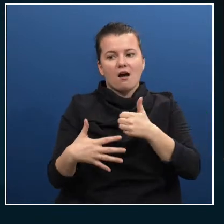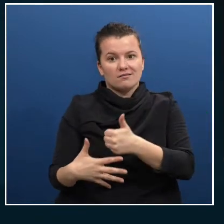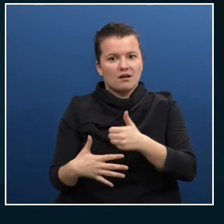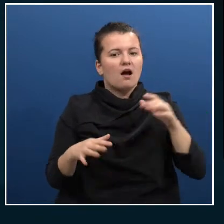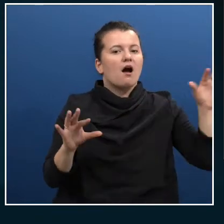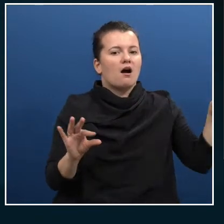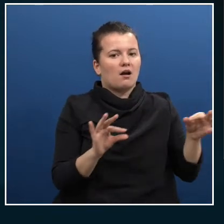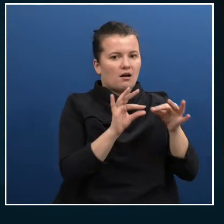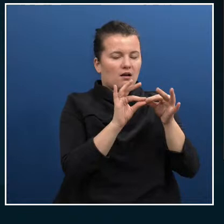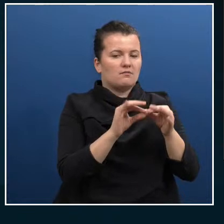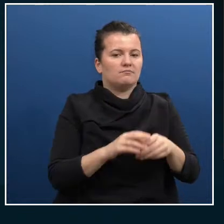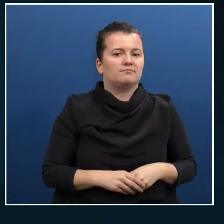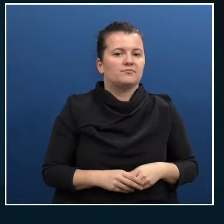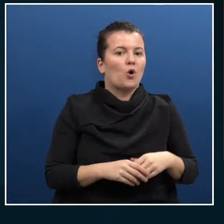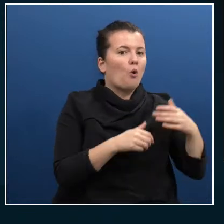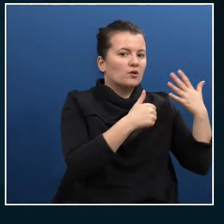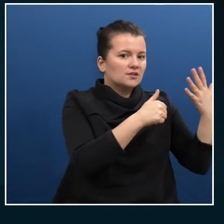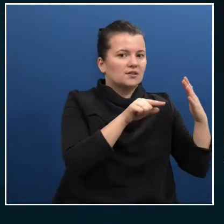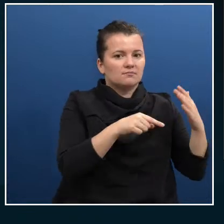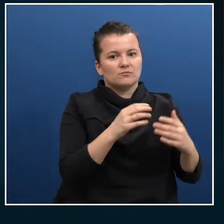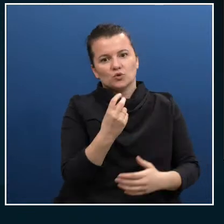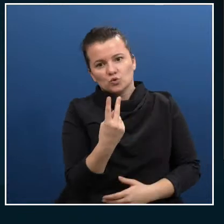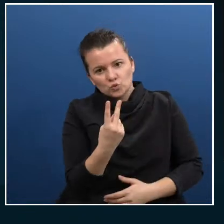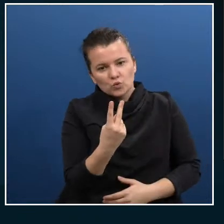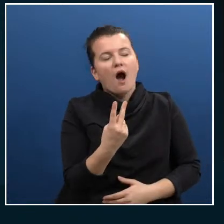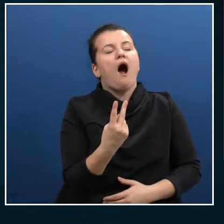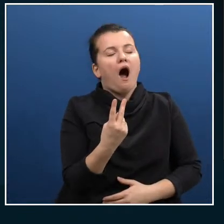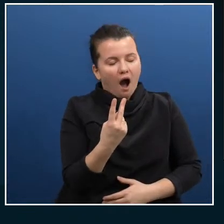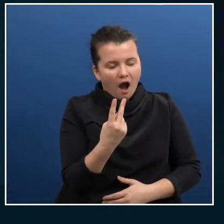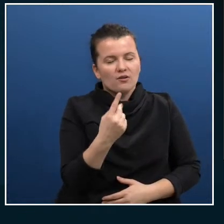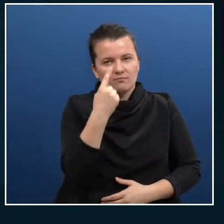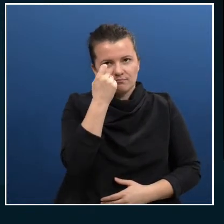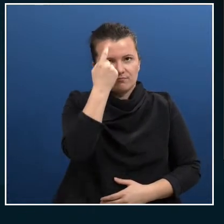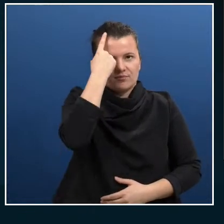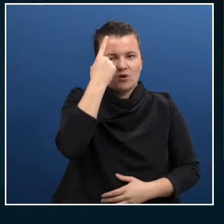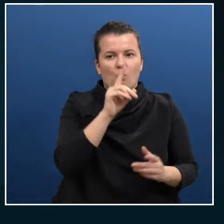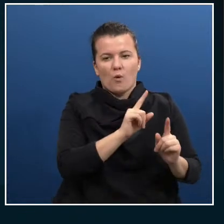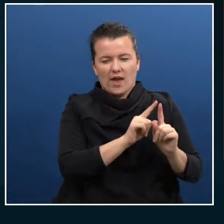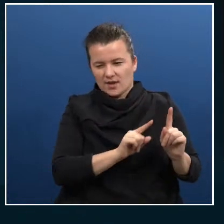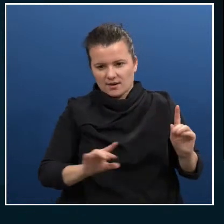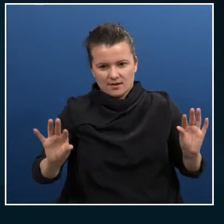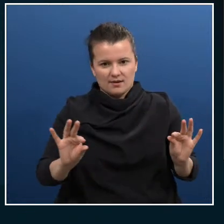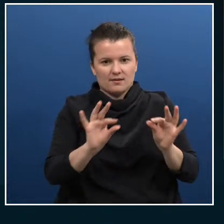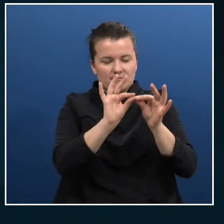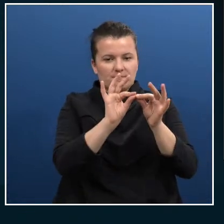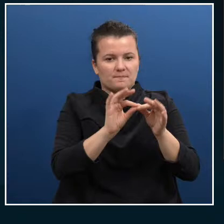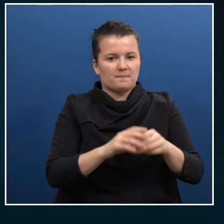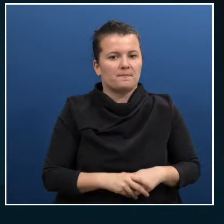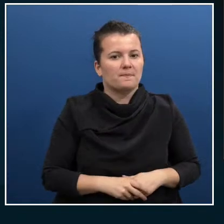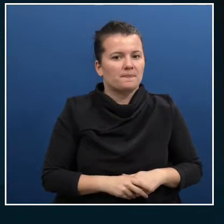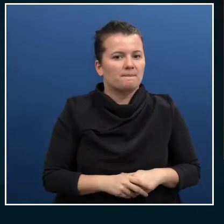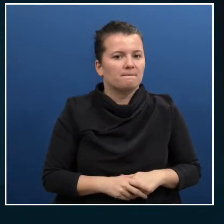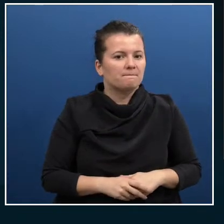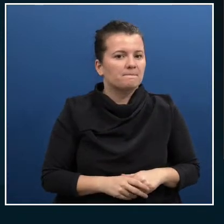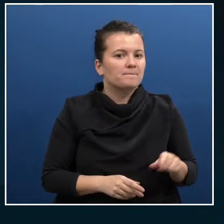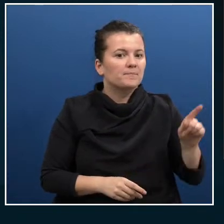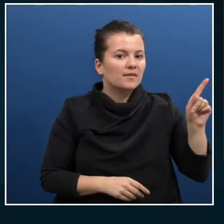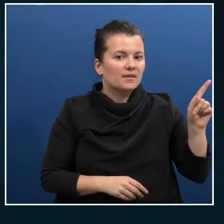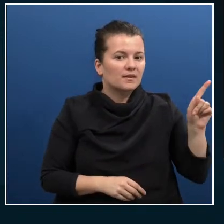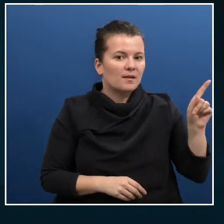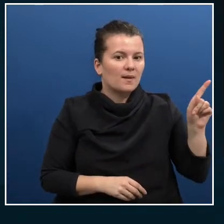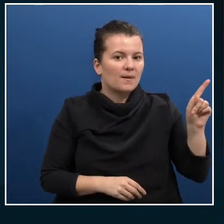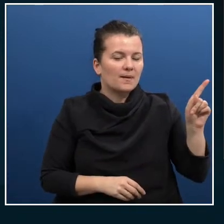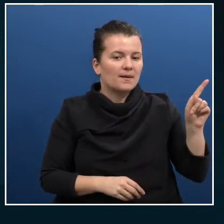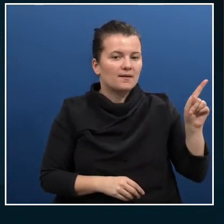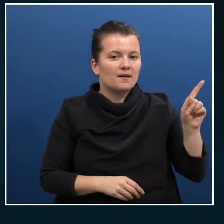the 6.2, I am, for example, creating some resources here, but I'm also calling other modules from this module to have